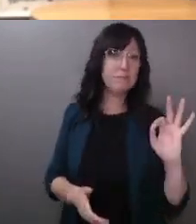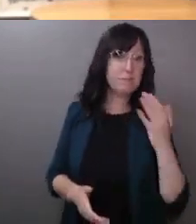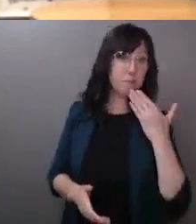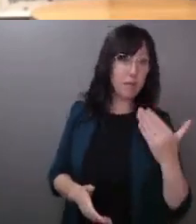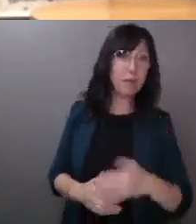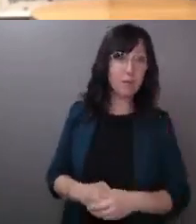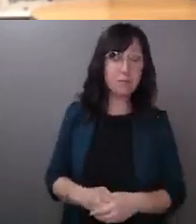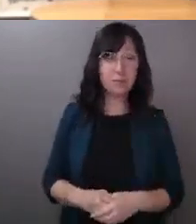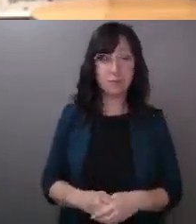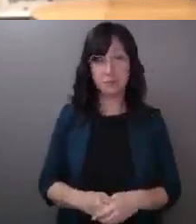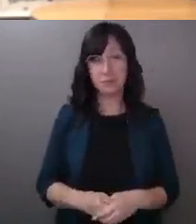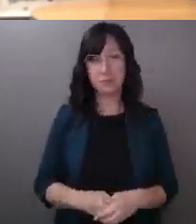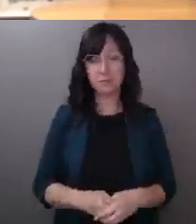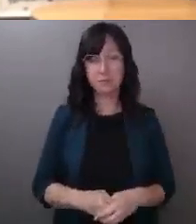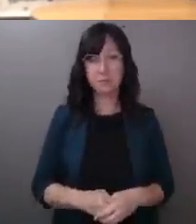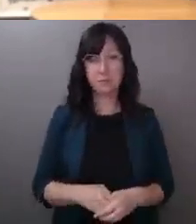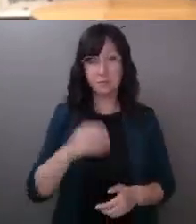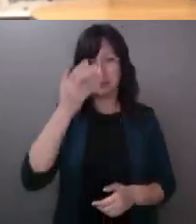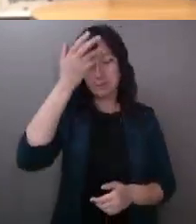you so much.